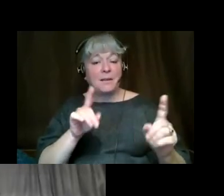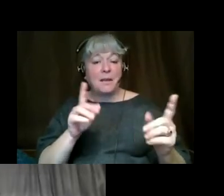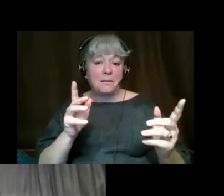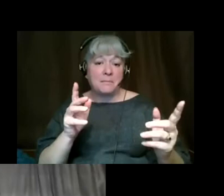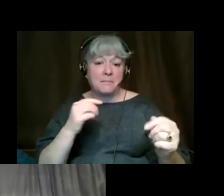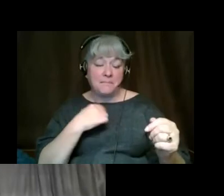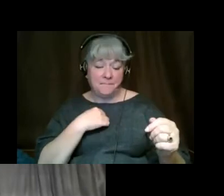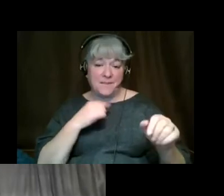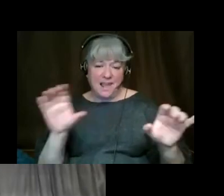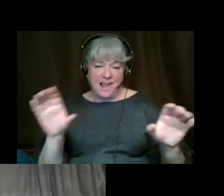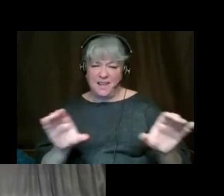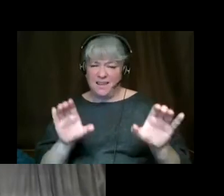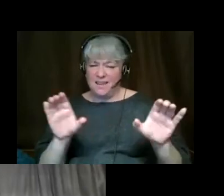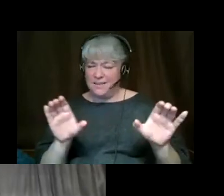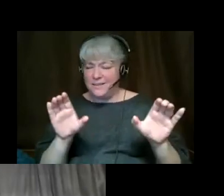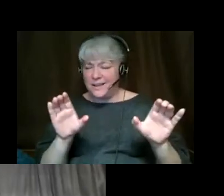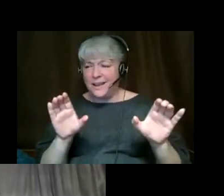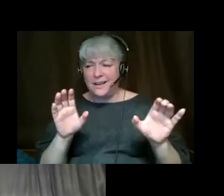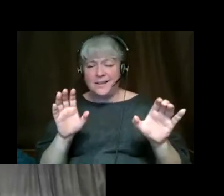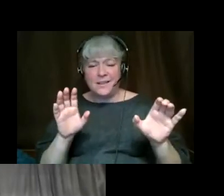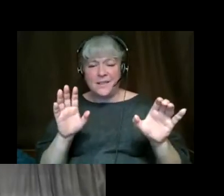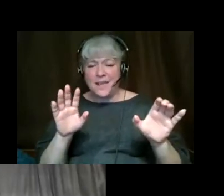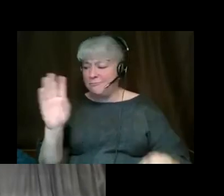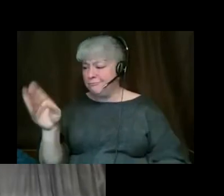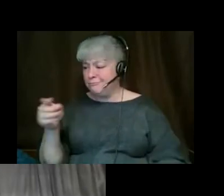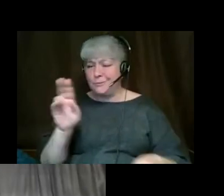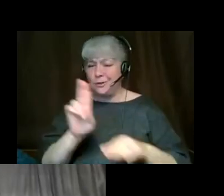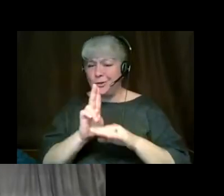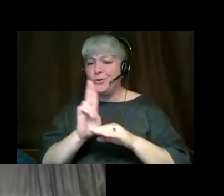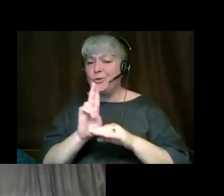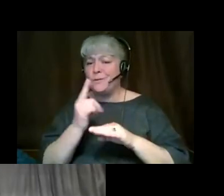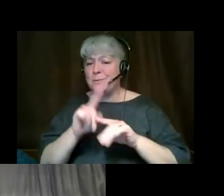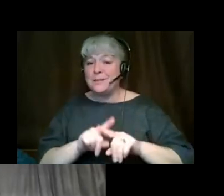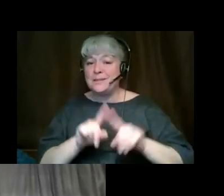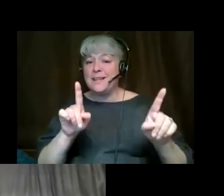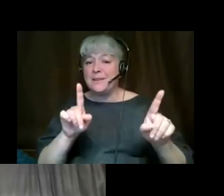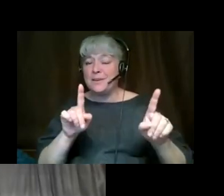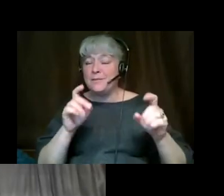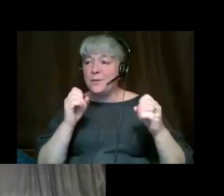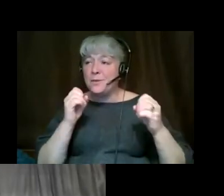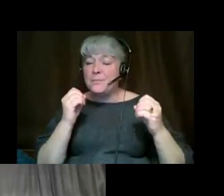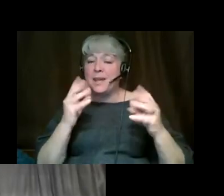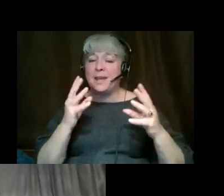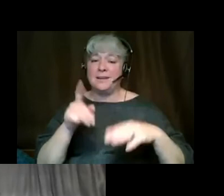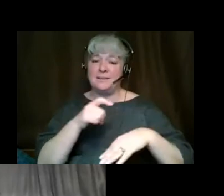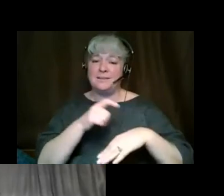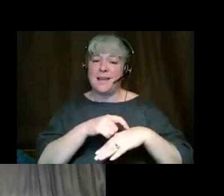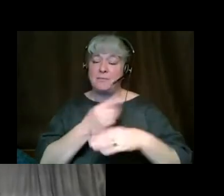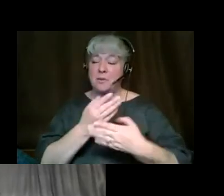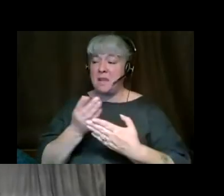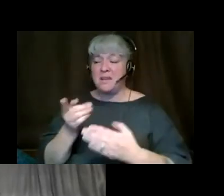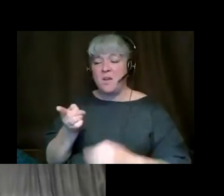I've done that several times with things that didn't work, and